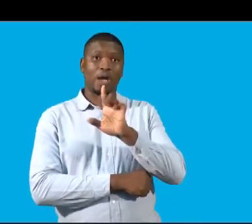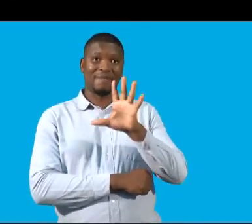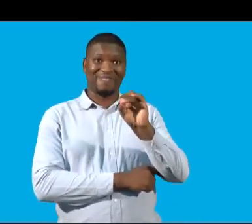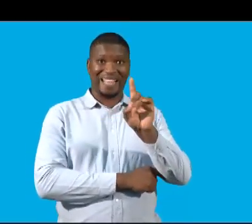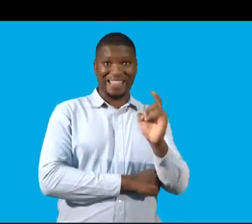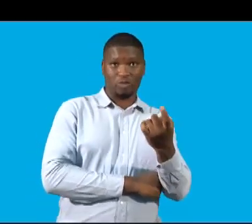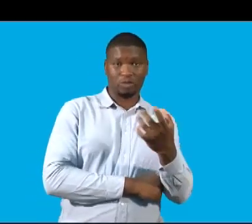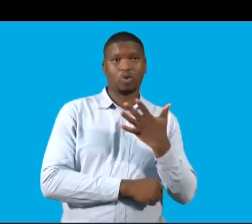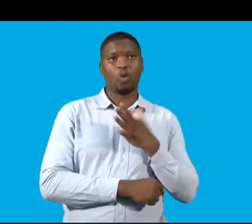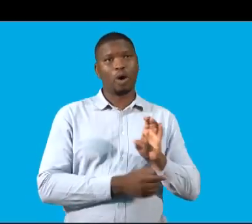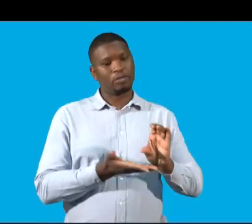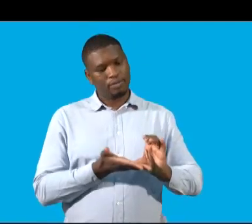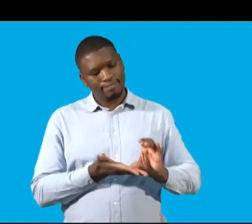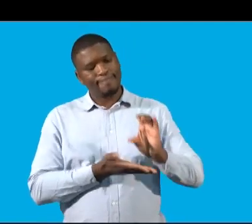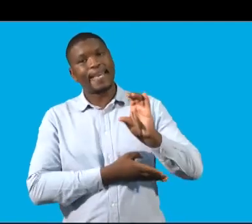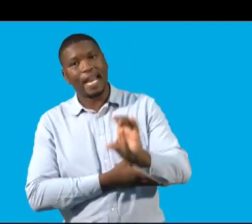150,000 to invest